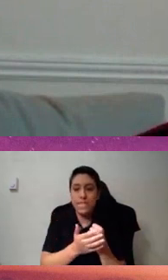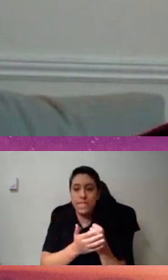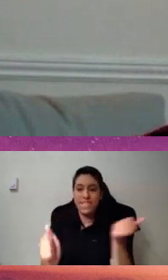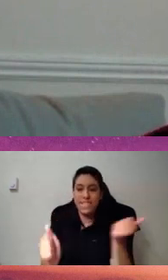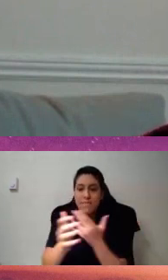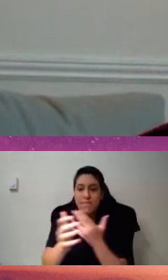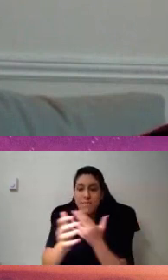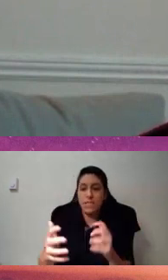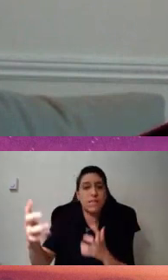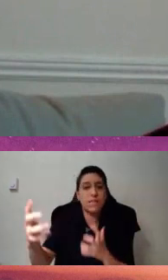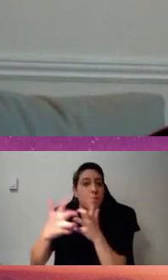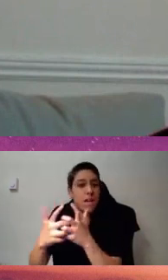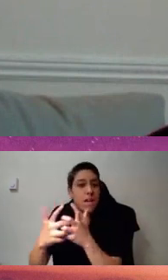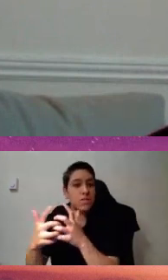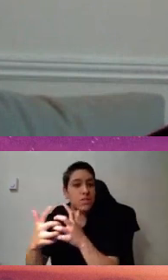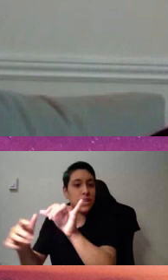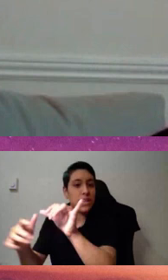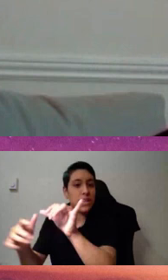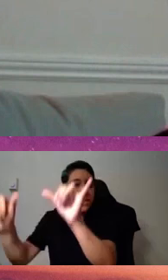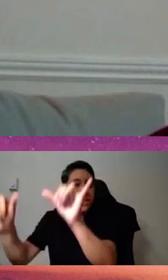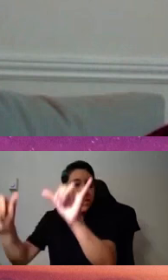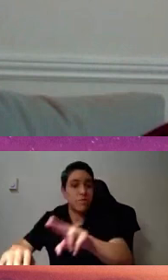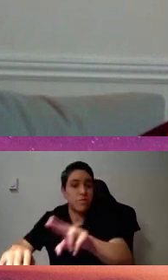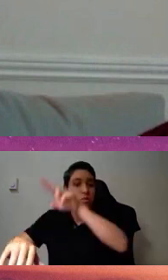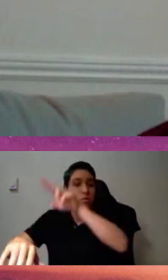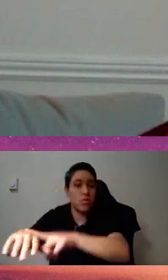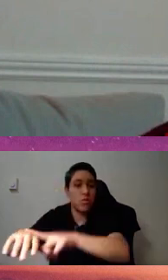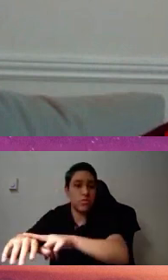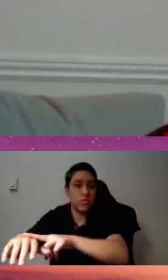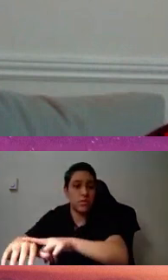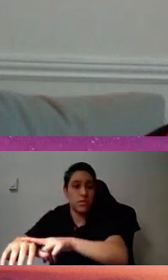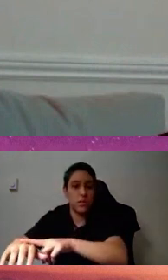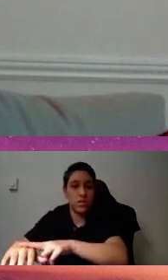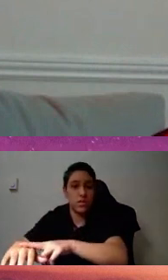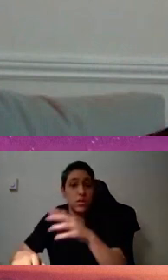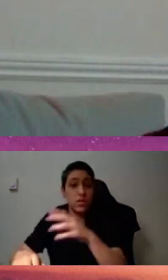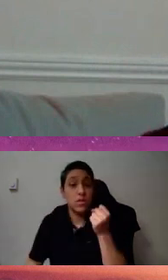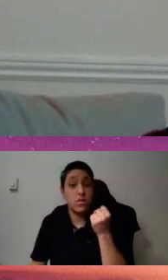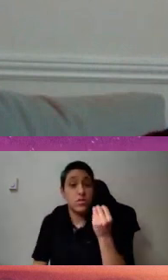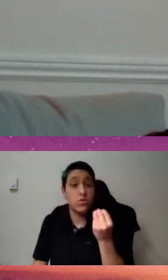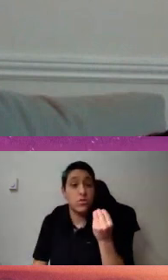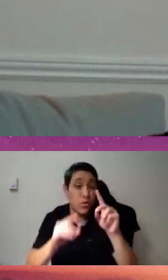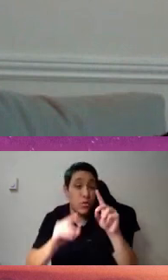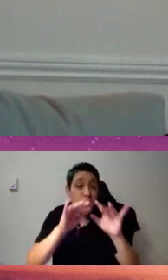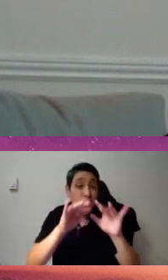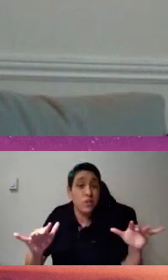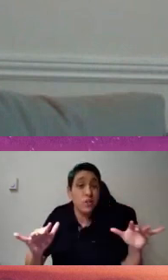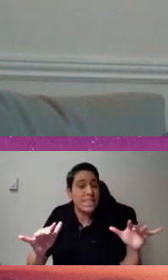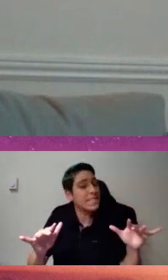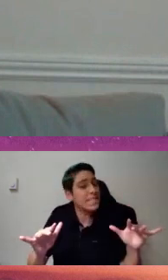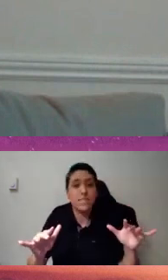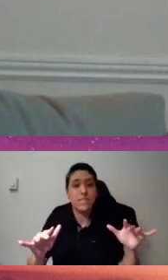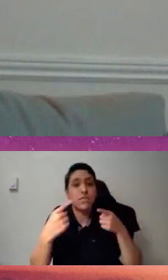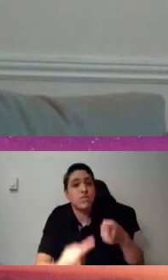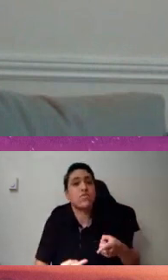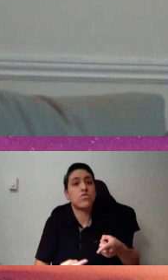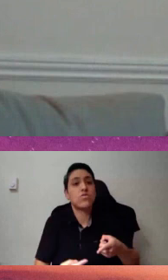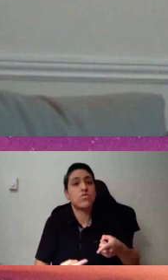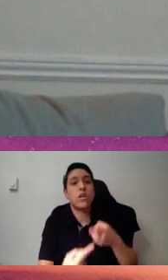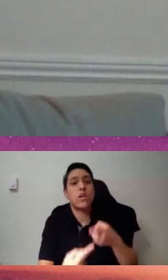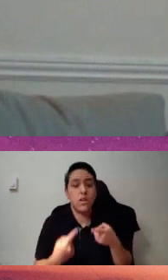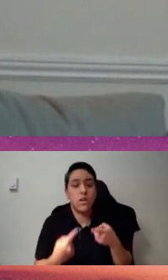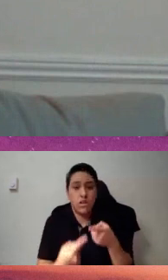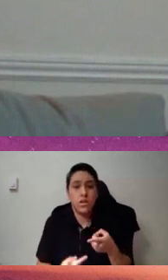So pre-colonial gender expression, identity, and its diversity has suffered. The bodies and souls